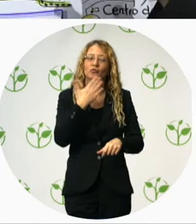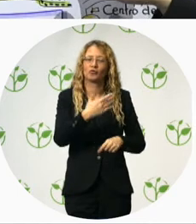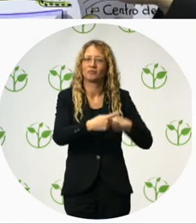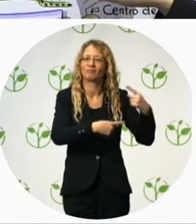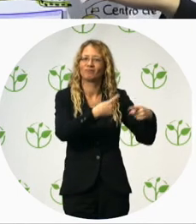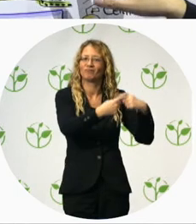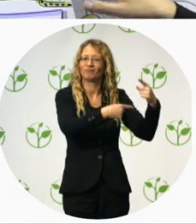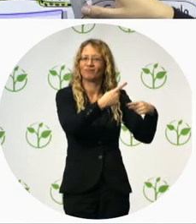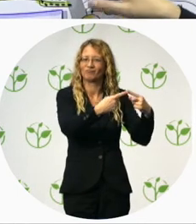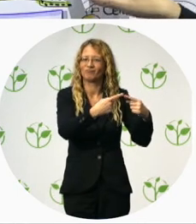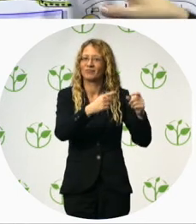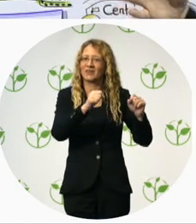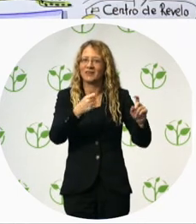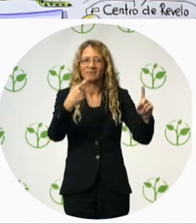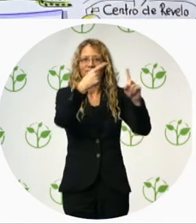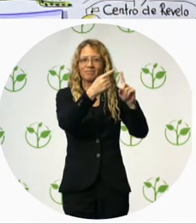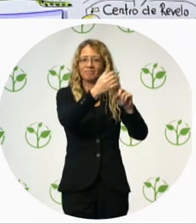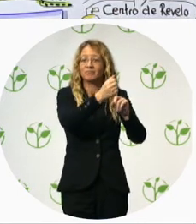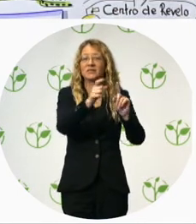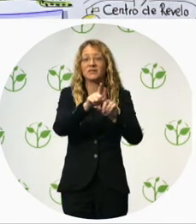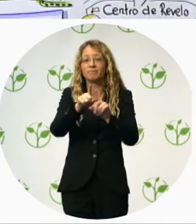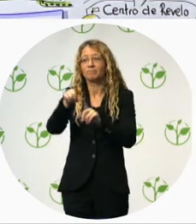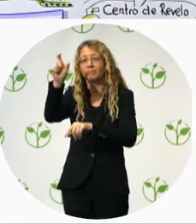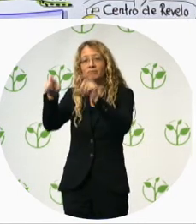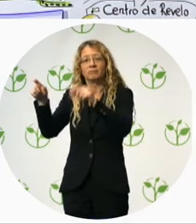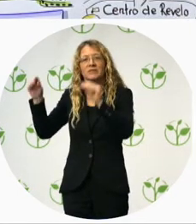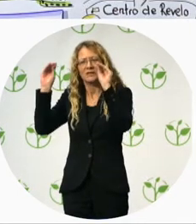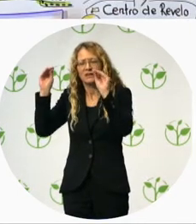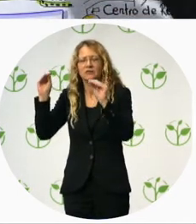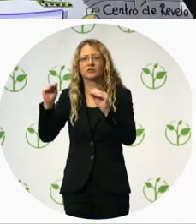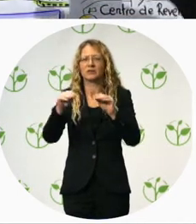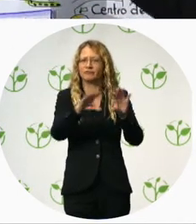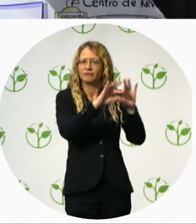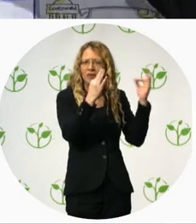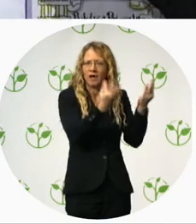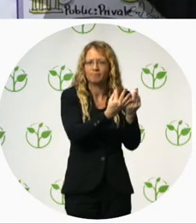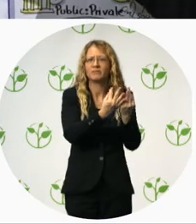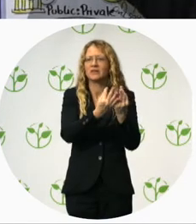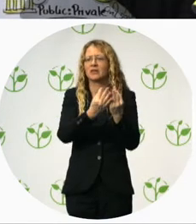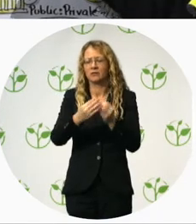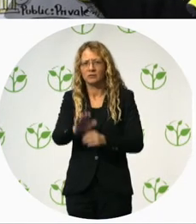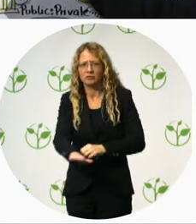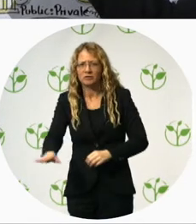and everybody involved in the support of deaf children. And